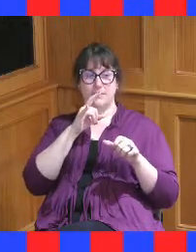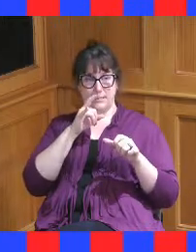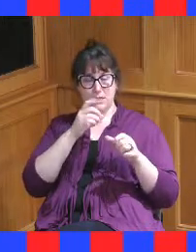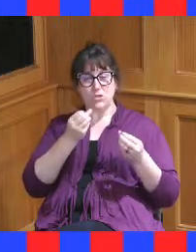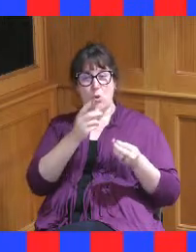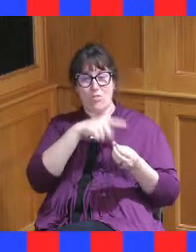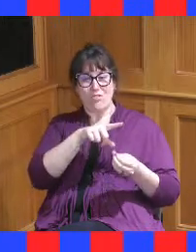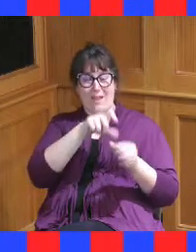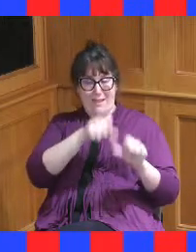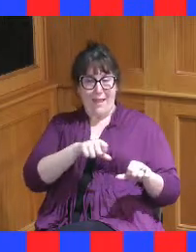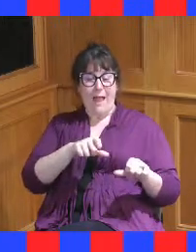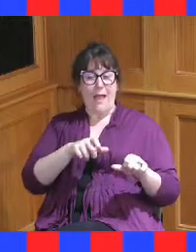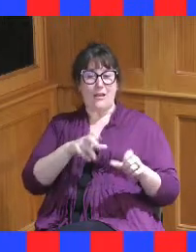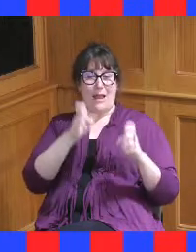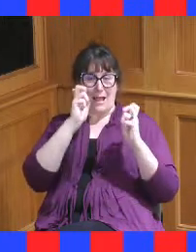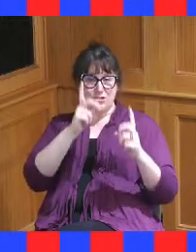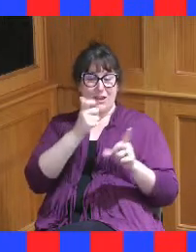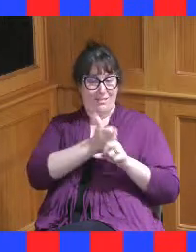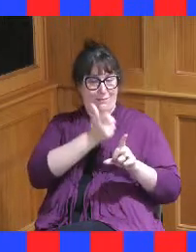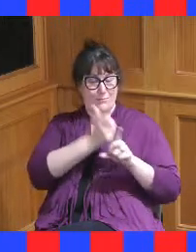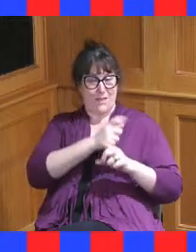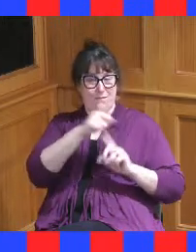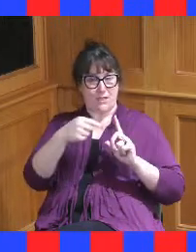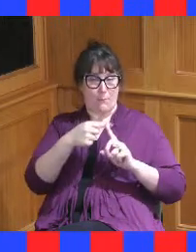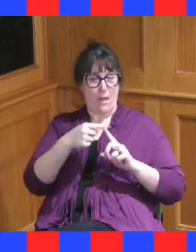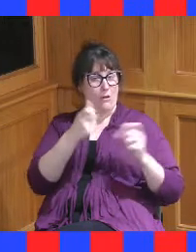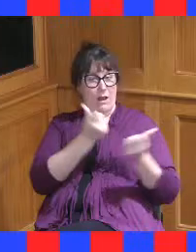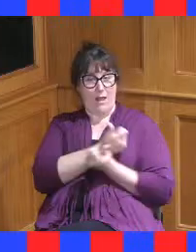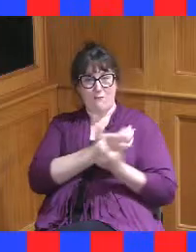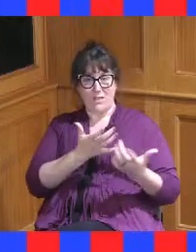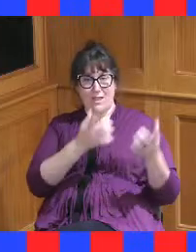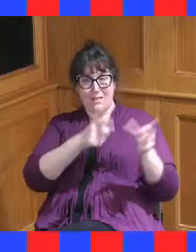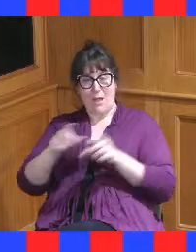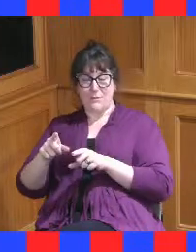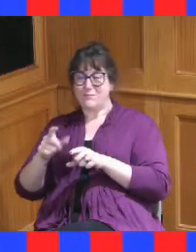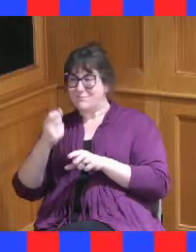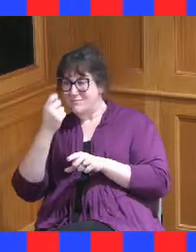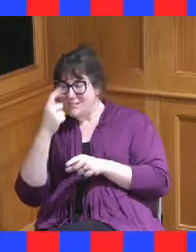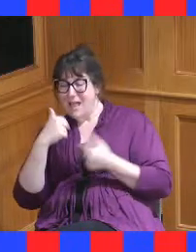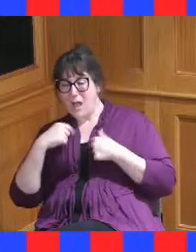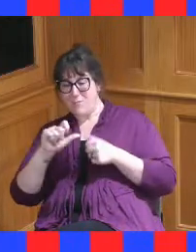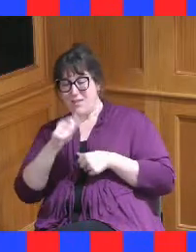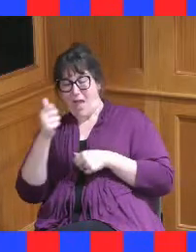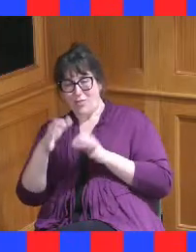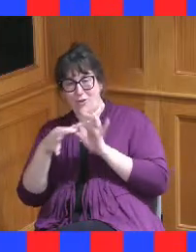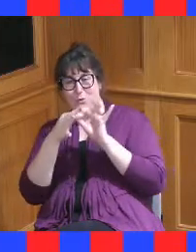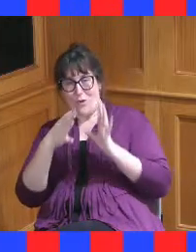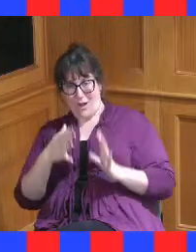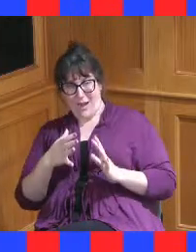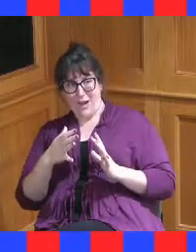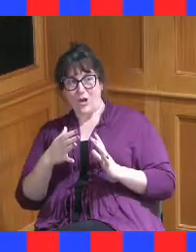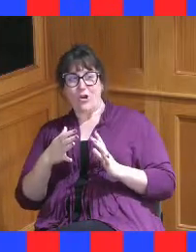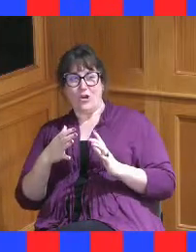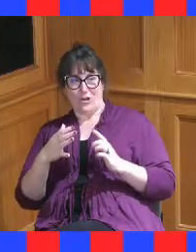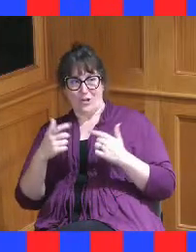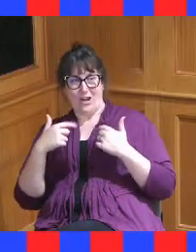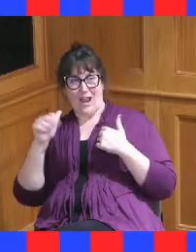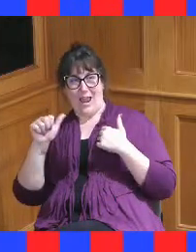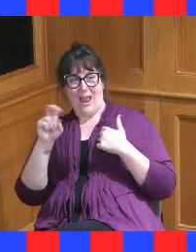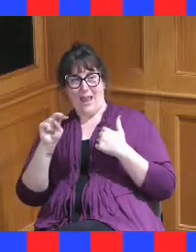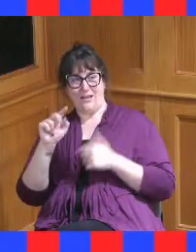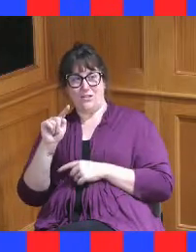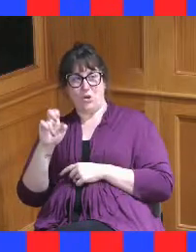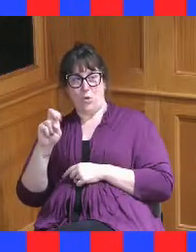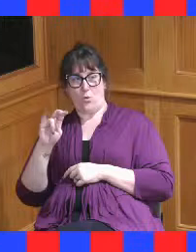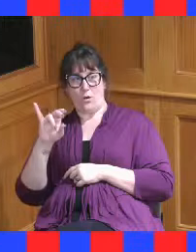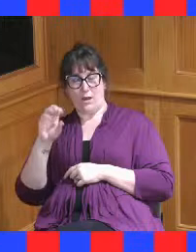issues that they face. Great. Again, I'm the other coordinator, Antonio Allen. I was in foster care for 3 years from age